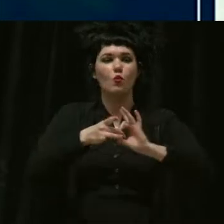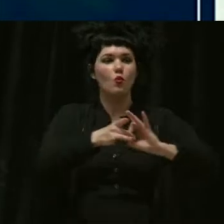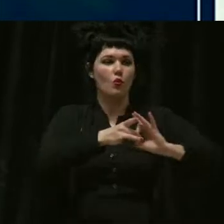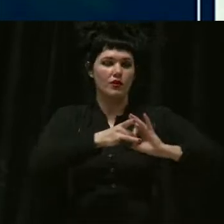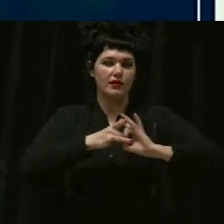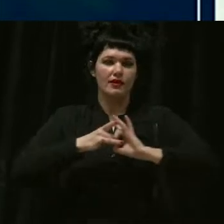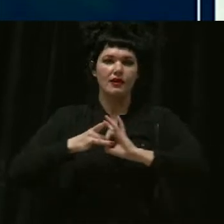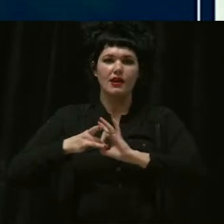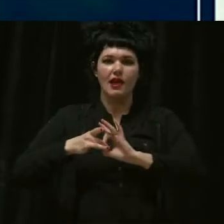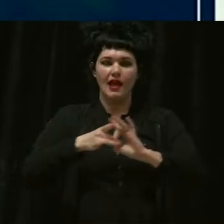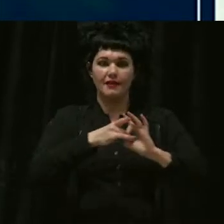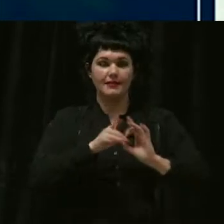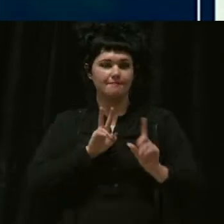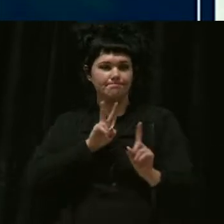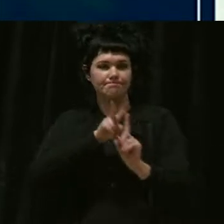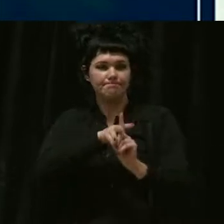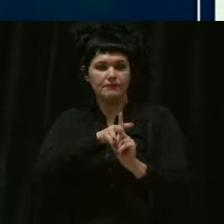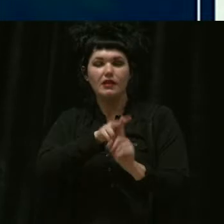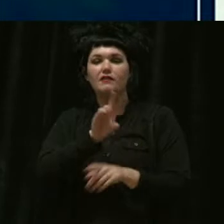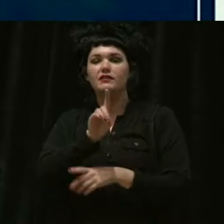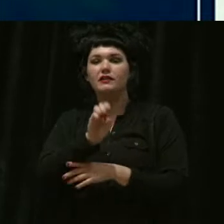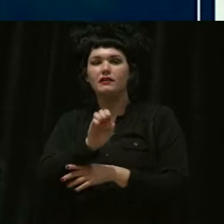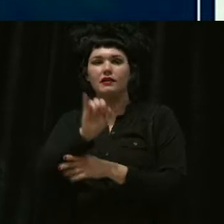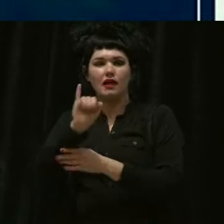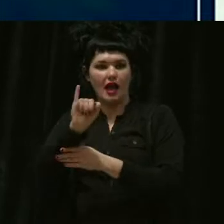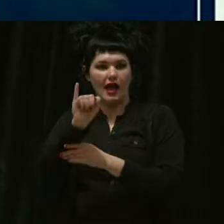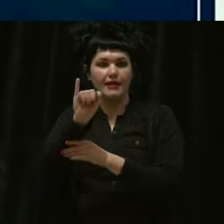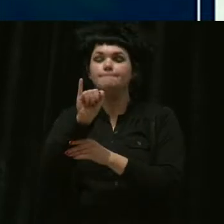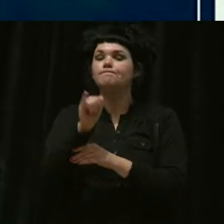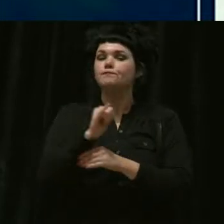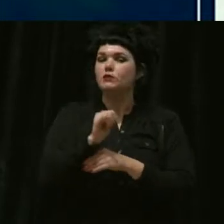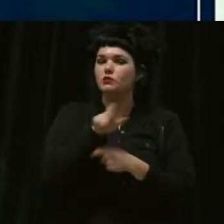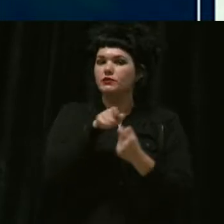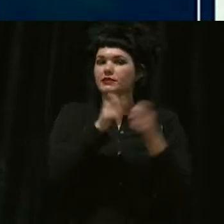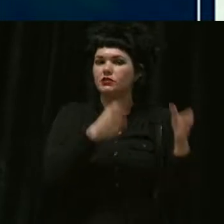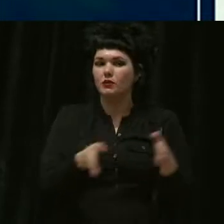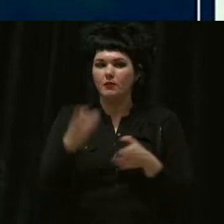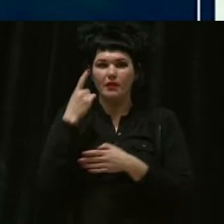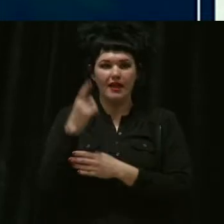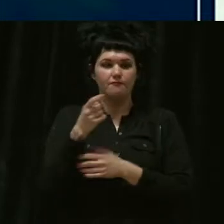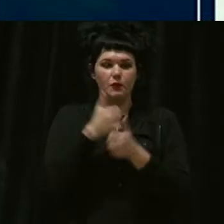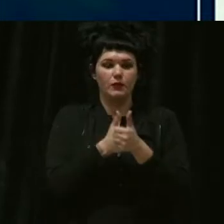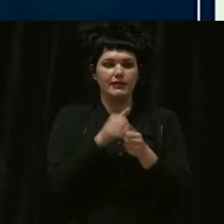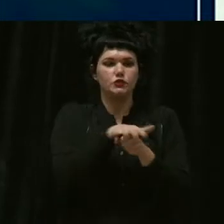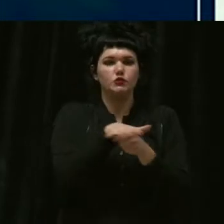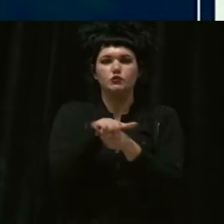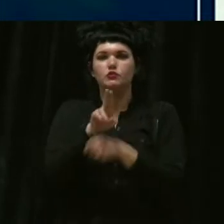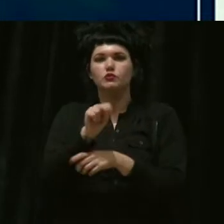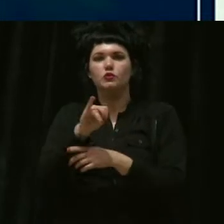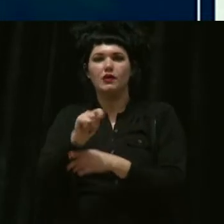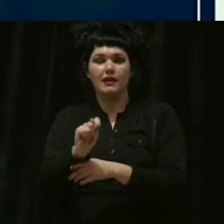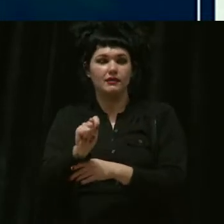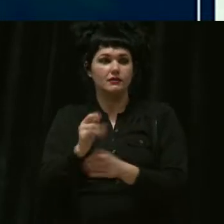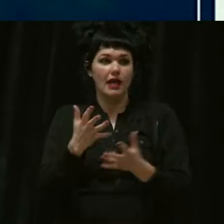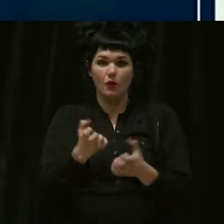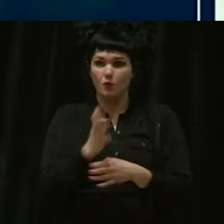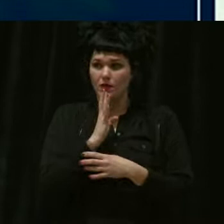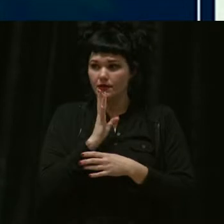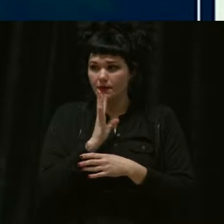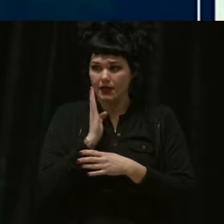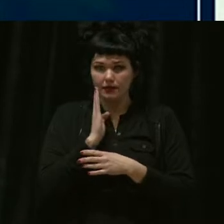the implementation of the DEI strategic plan for the units. Let me be very